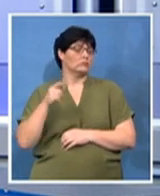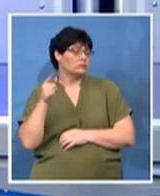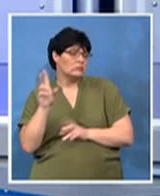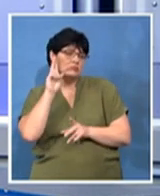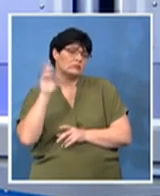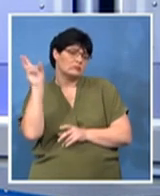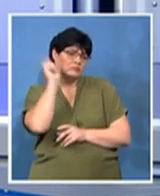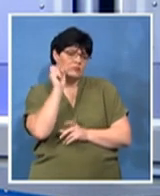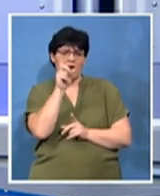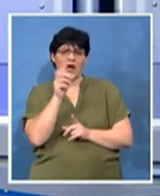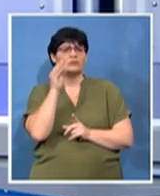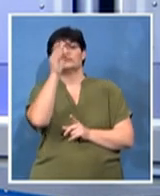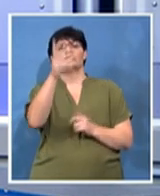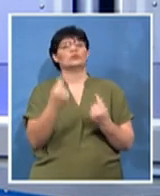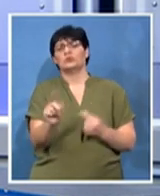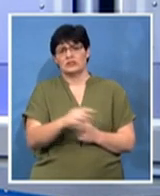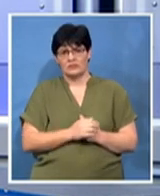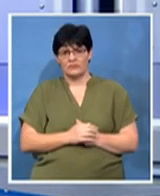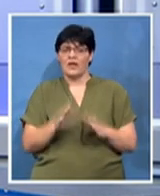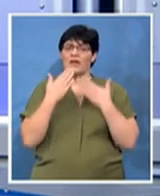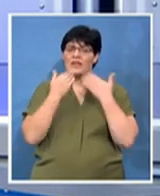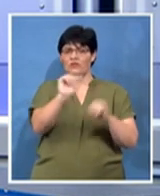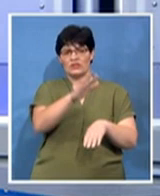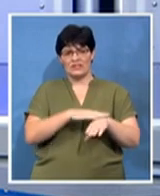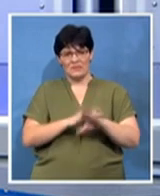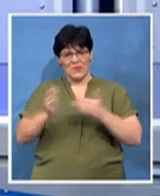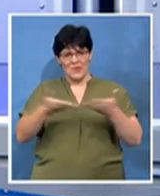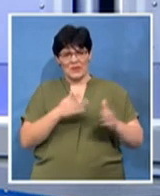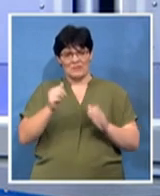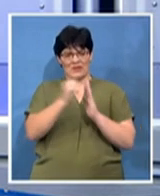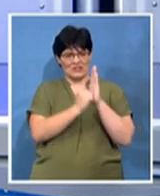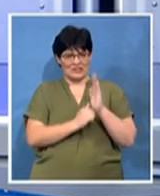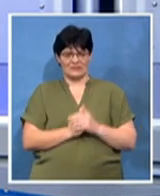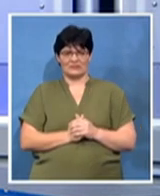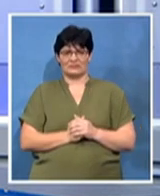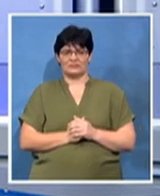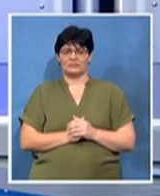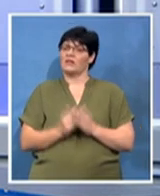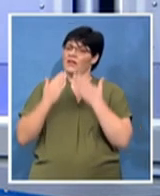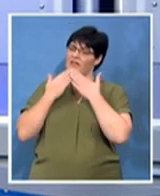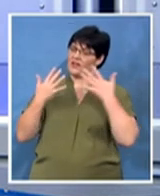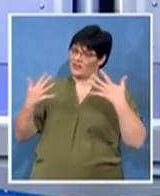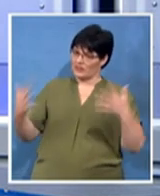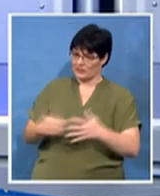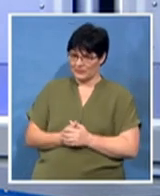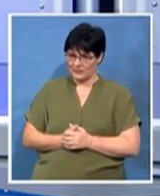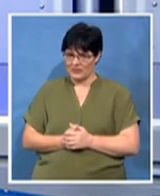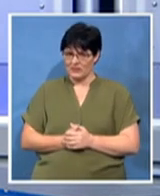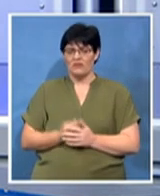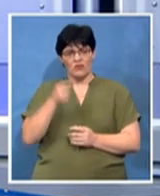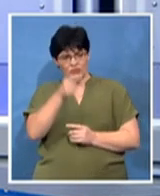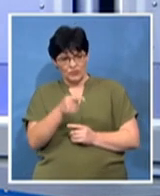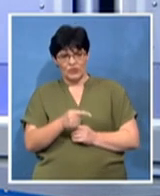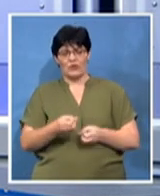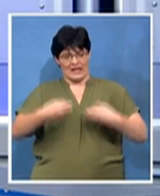indeed for your time. Welcome to the agenda. Thank you very much. Thank you very much to you giving us this opportunity, and good morning to your